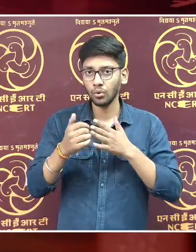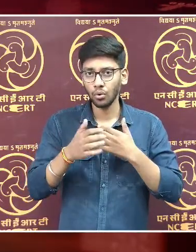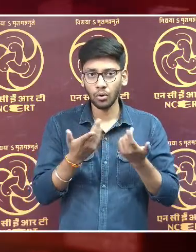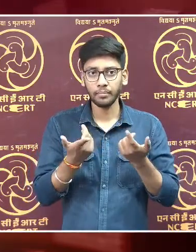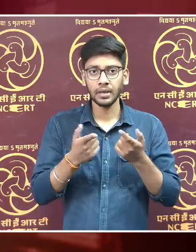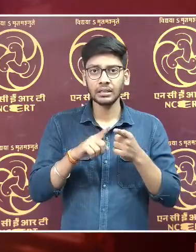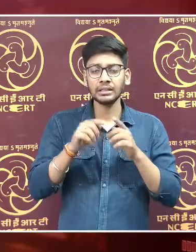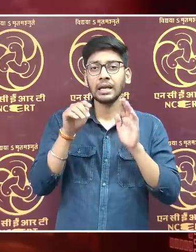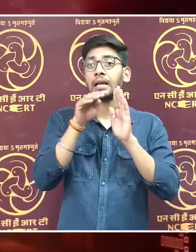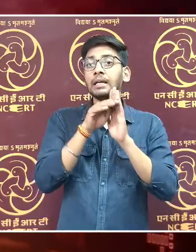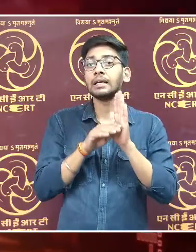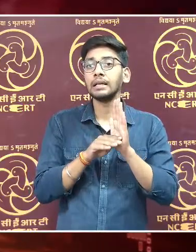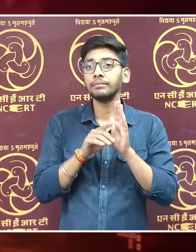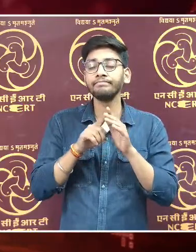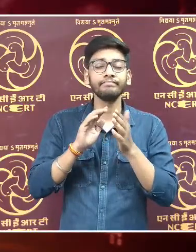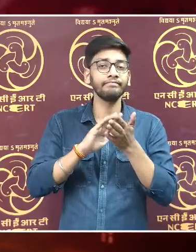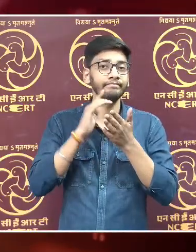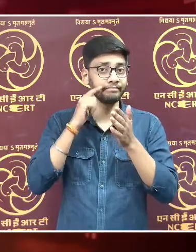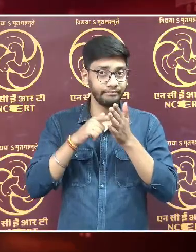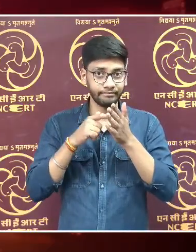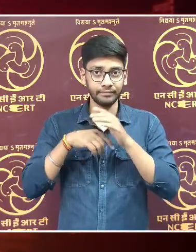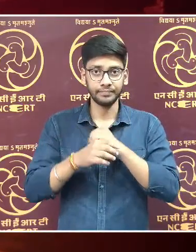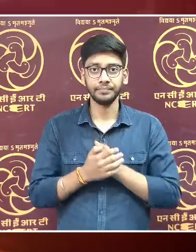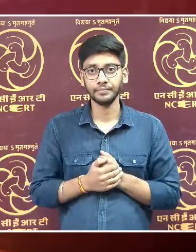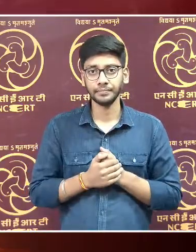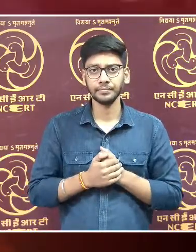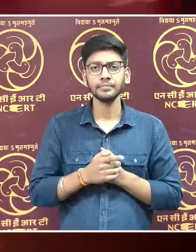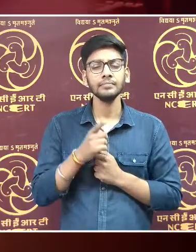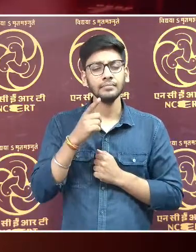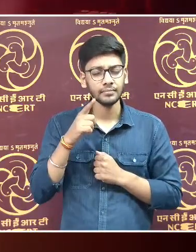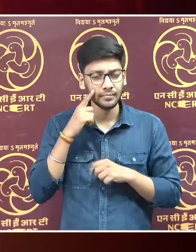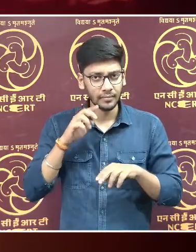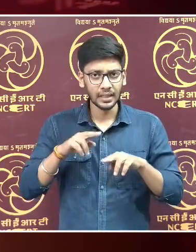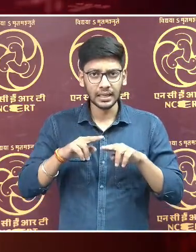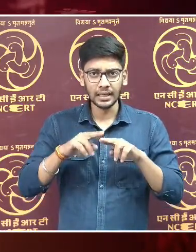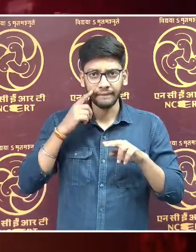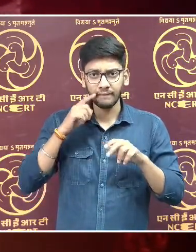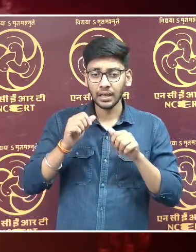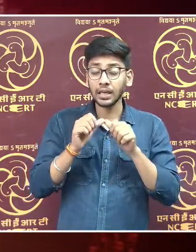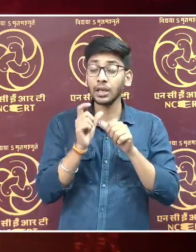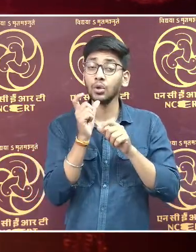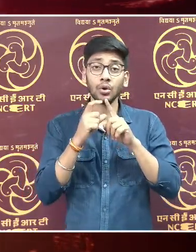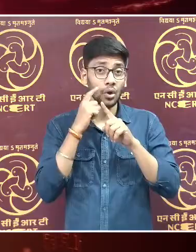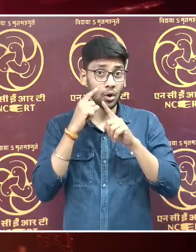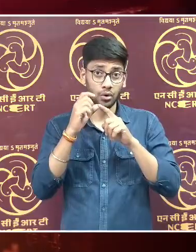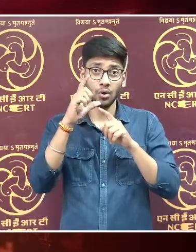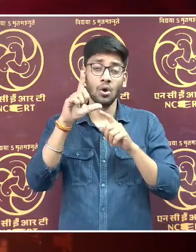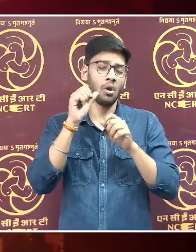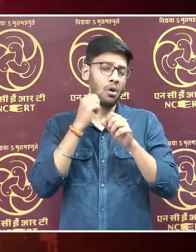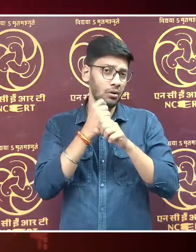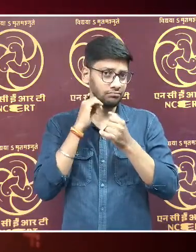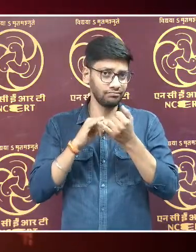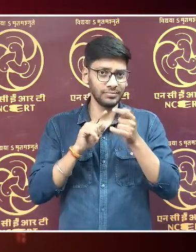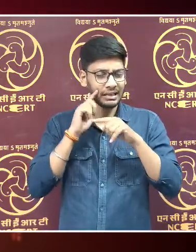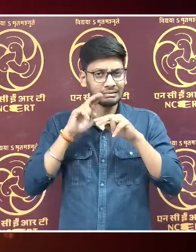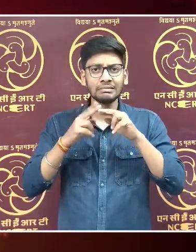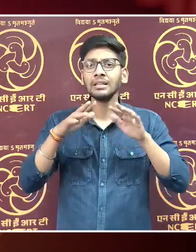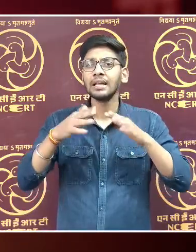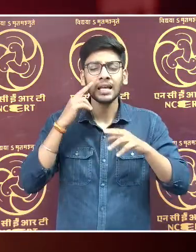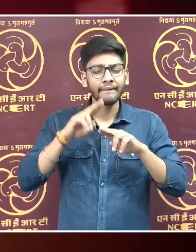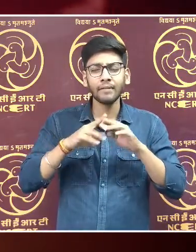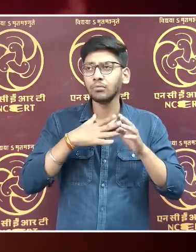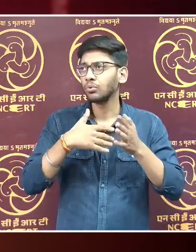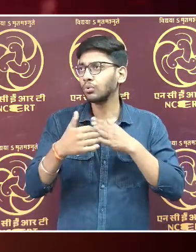dealing with a child with hearing impairment. Right, ma'am. And that's the job of an audiologist, to check the degree of hearing loss, because generally what happens